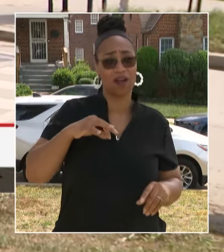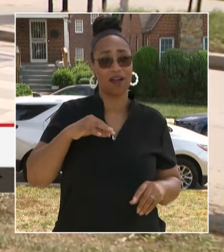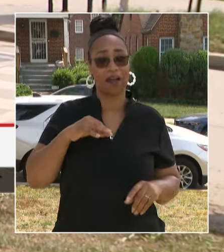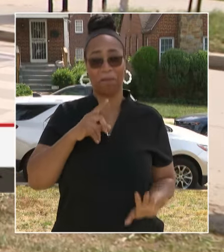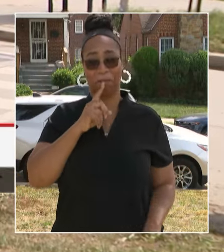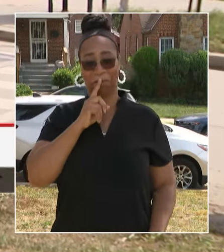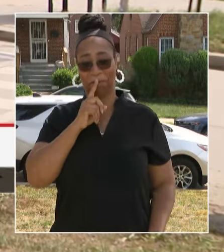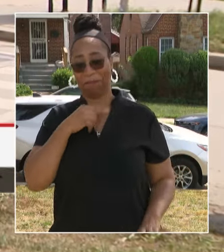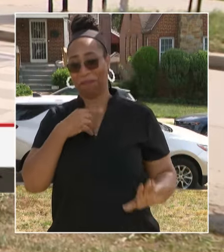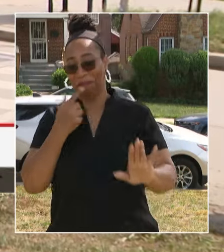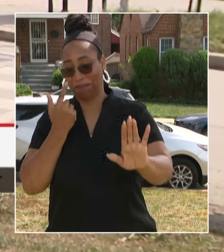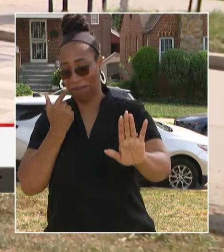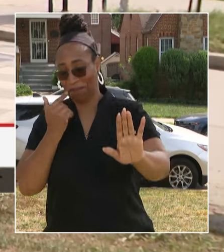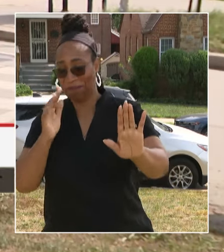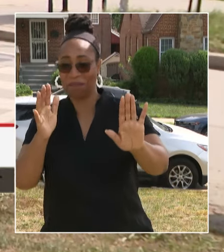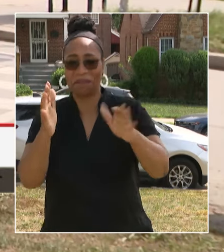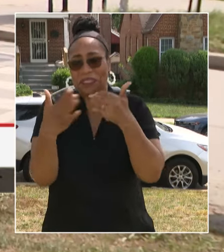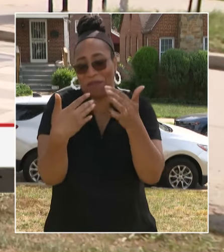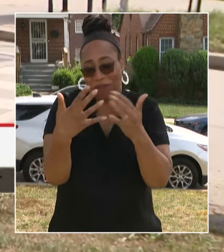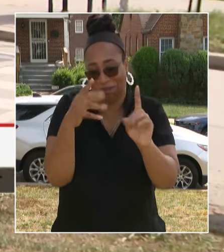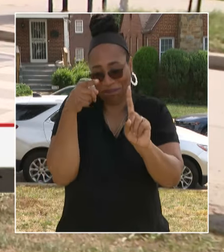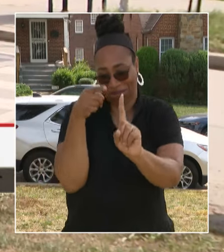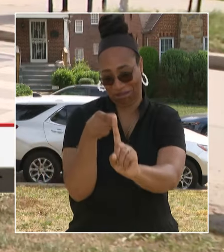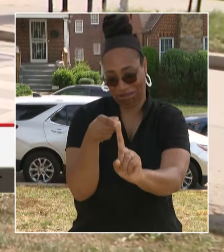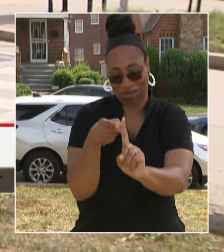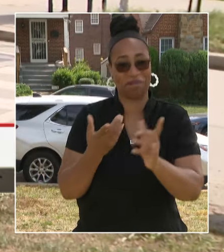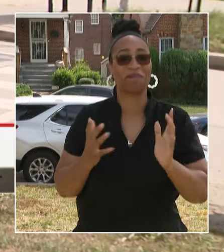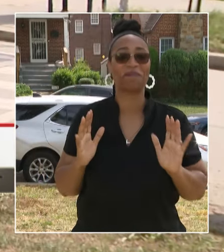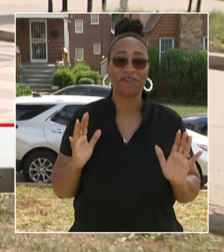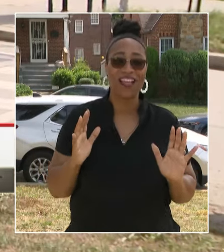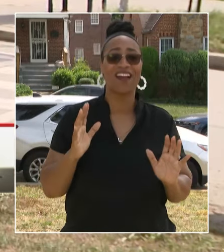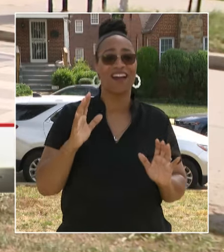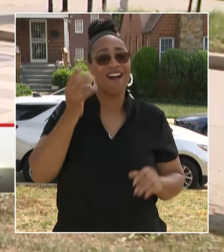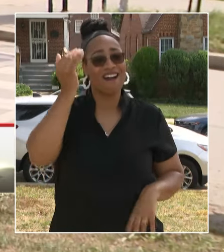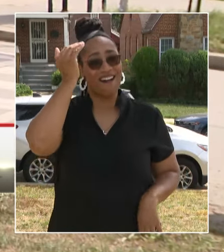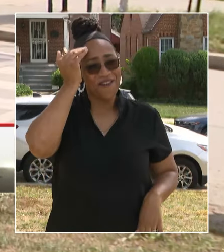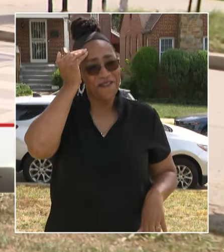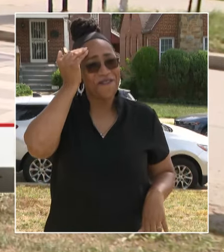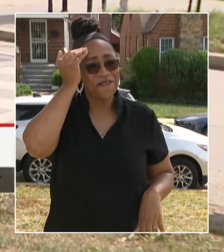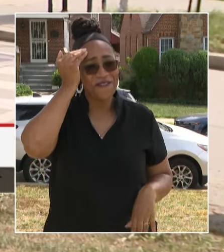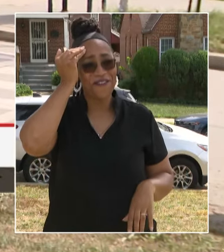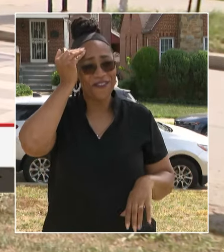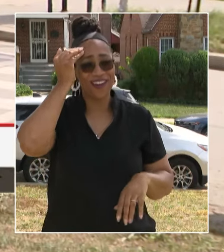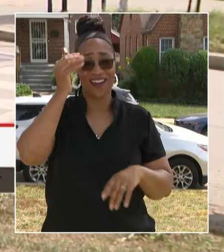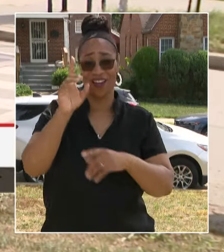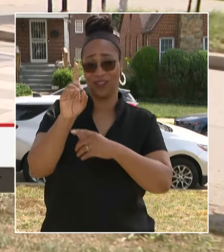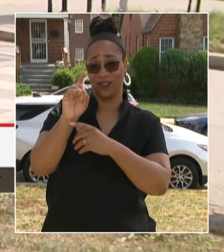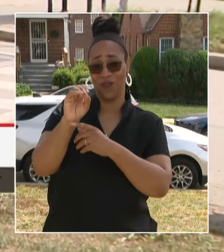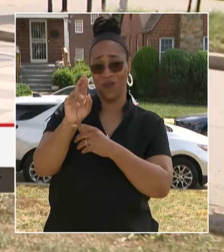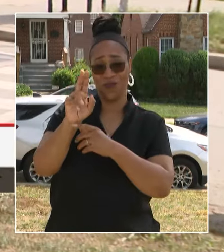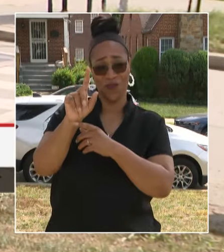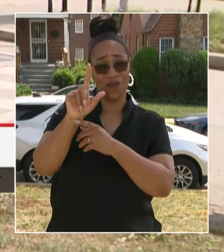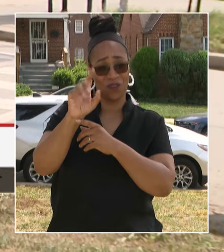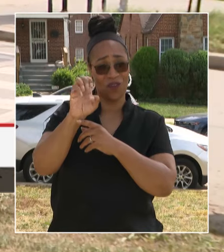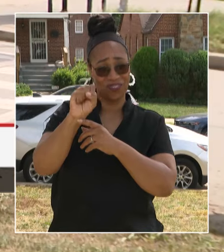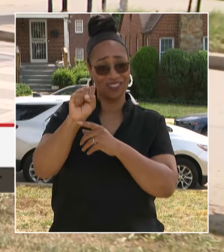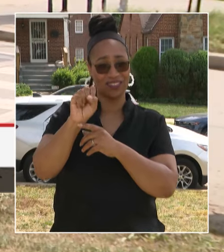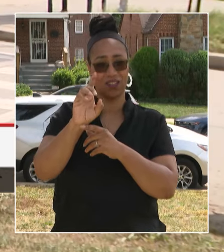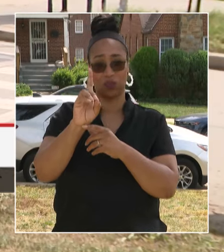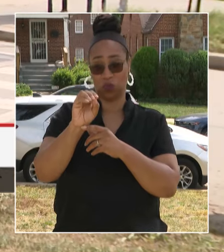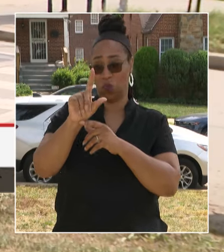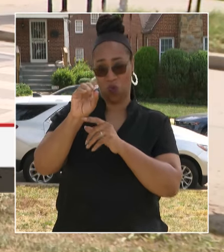time. But I know that Dolores is smiling with her beloved